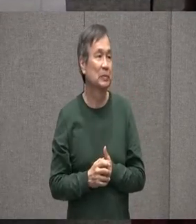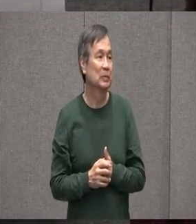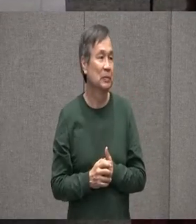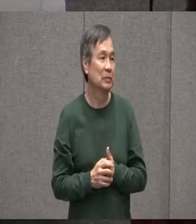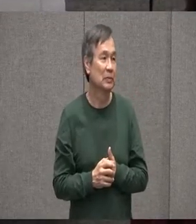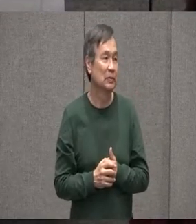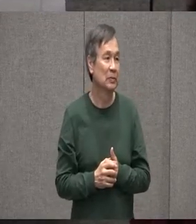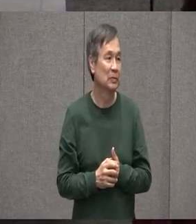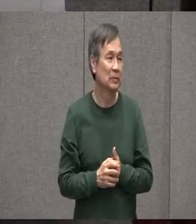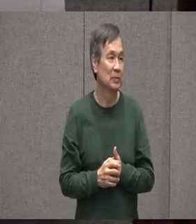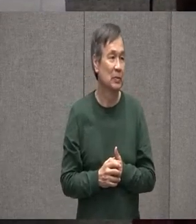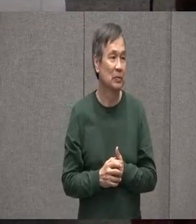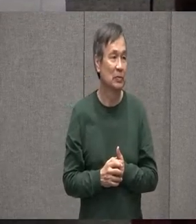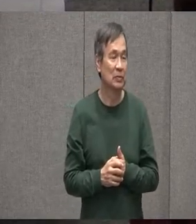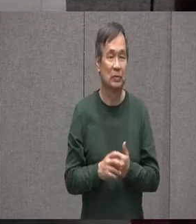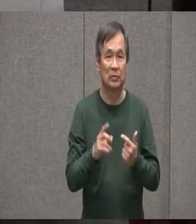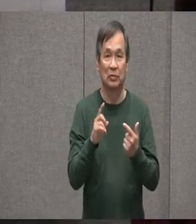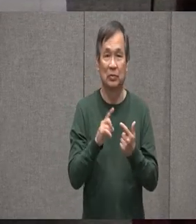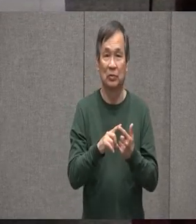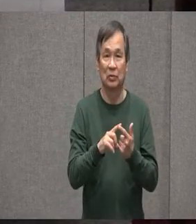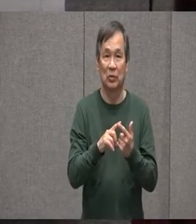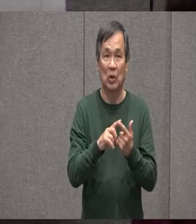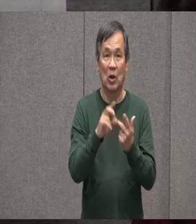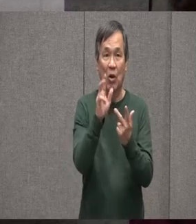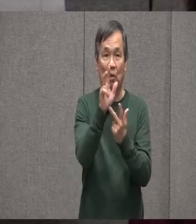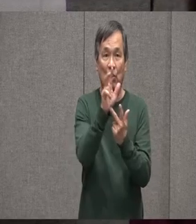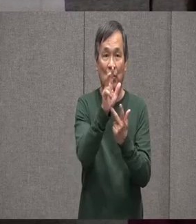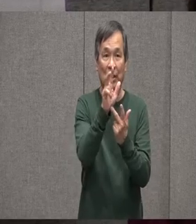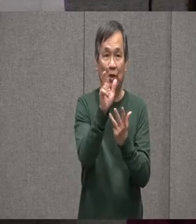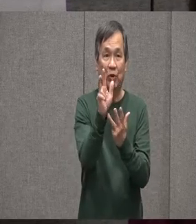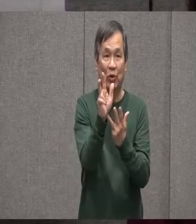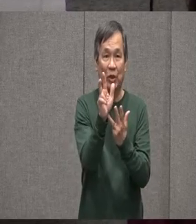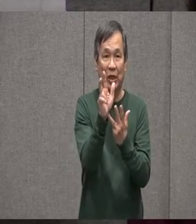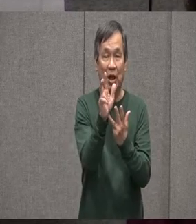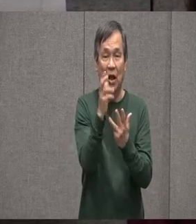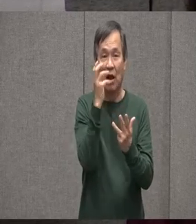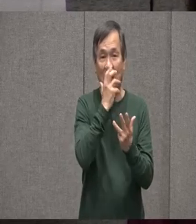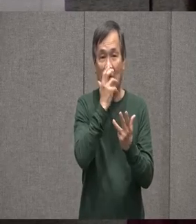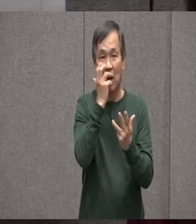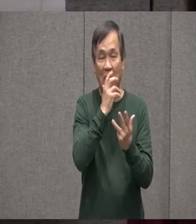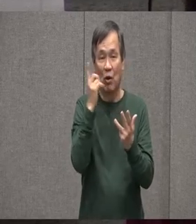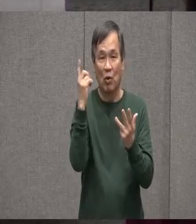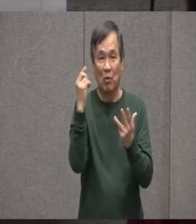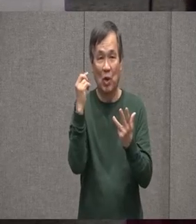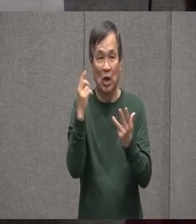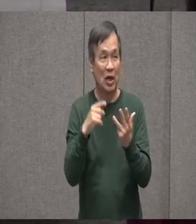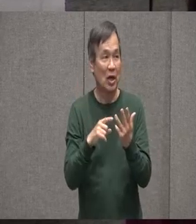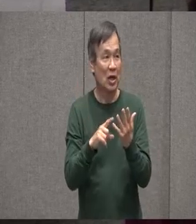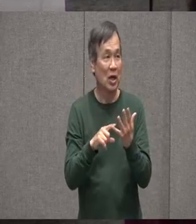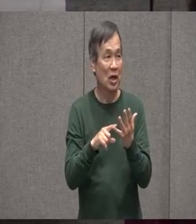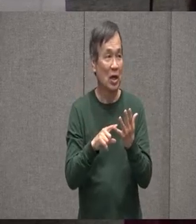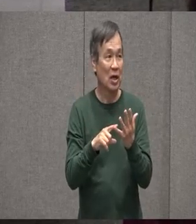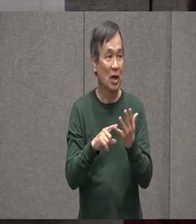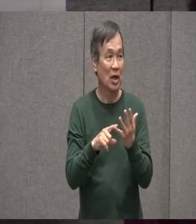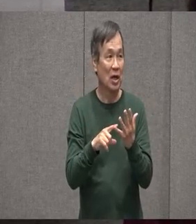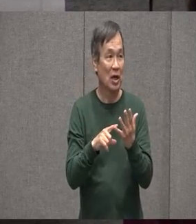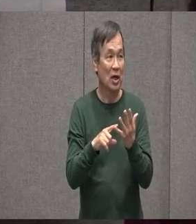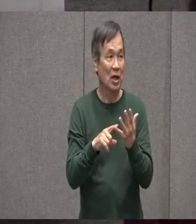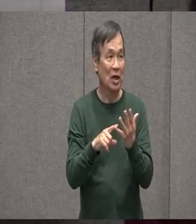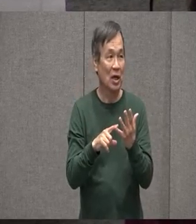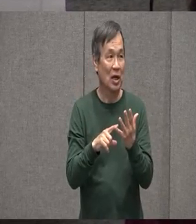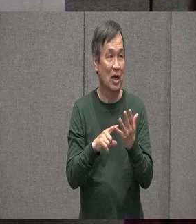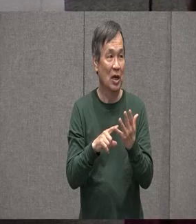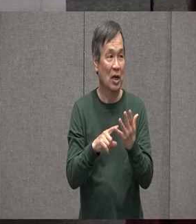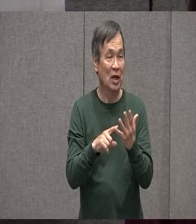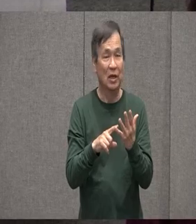here. I got 2 more threes. I get 1 more roll. Up,